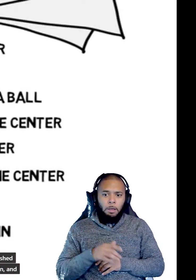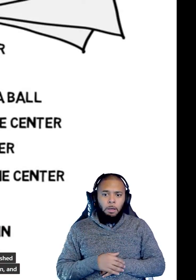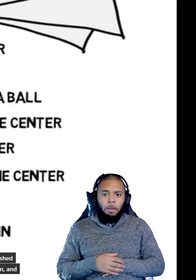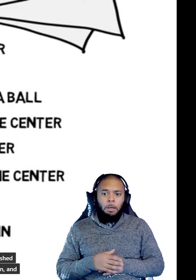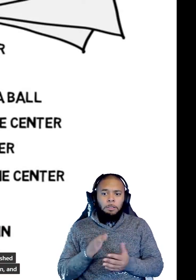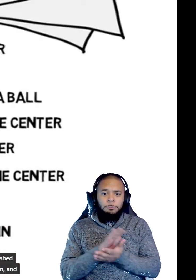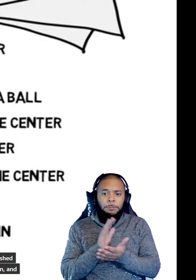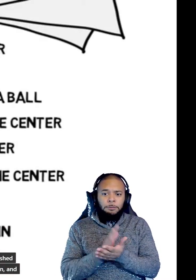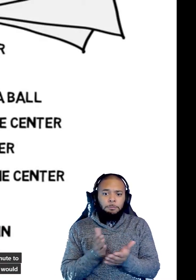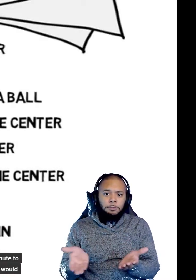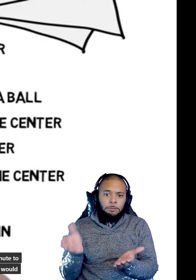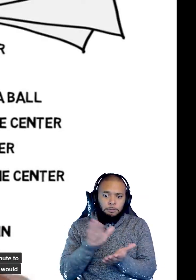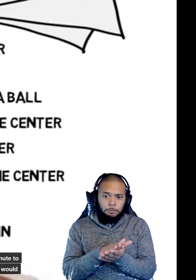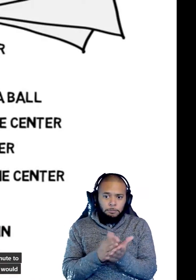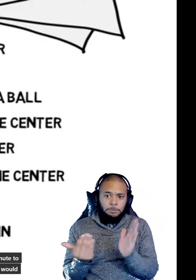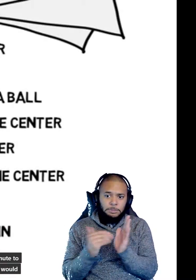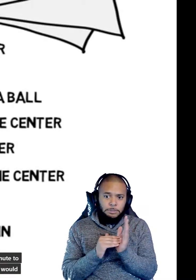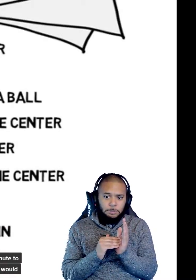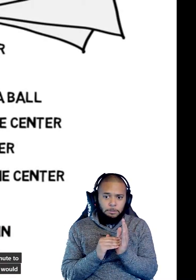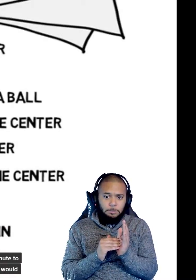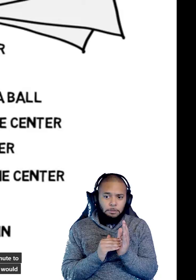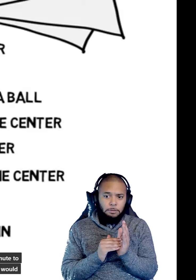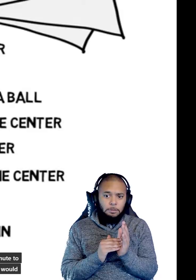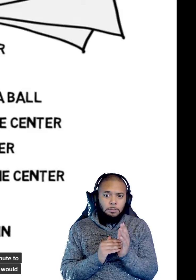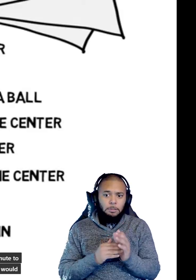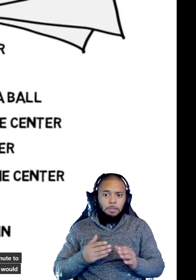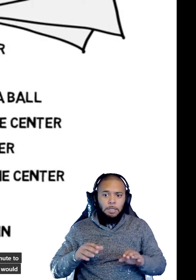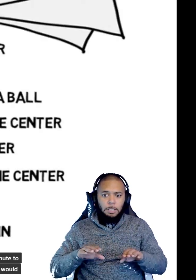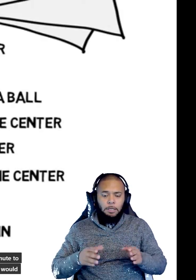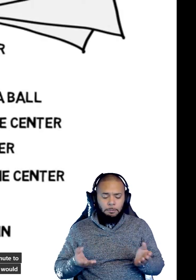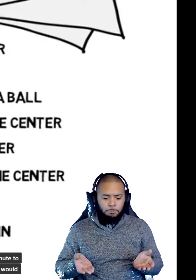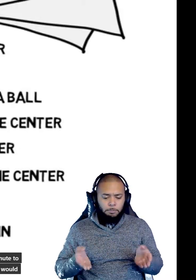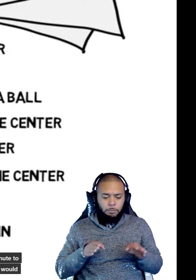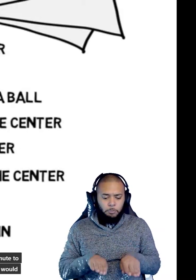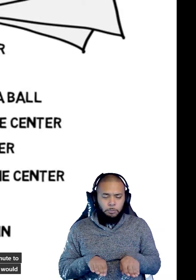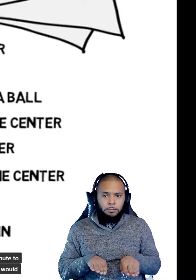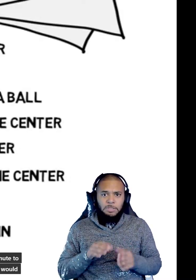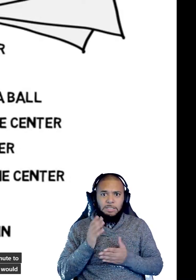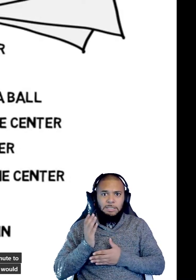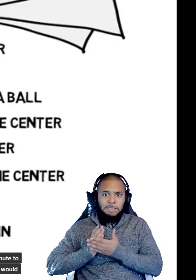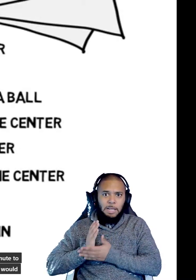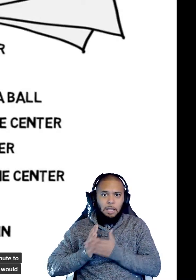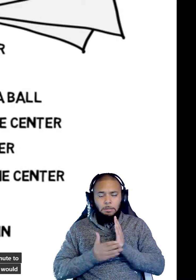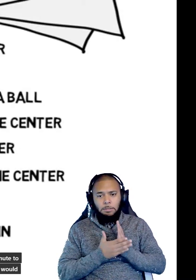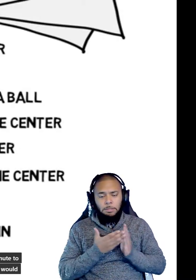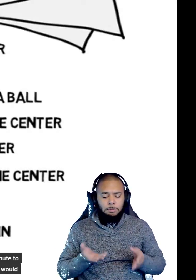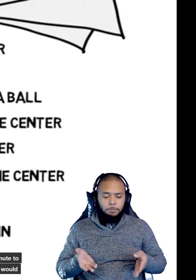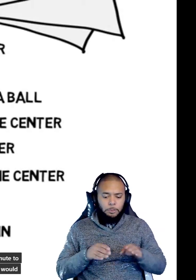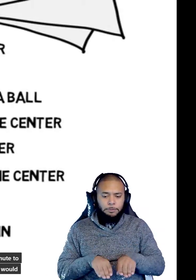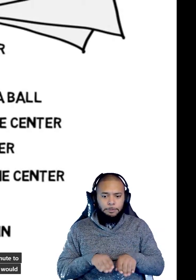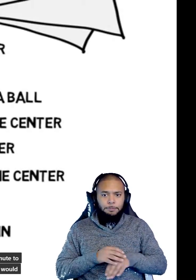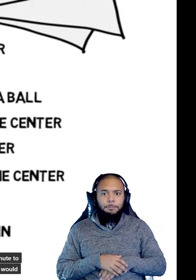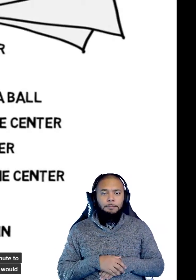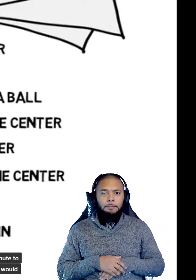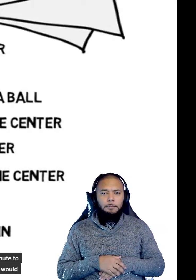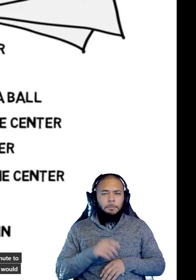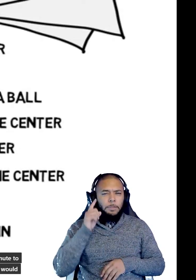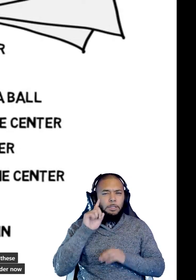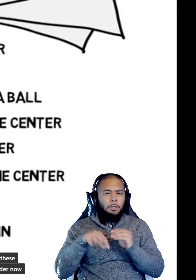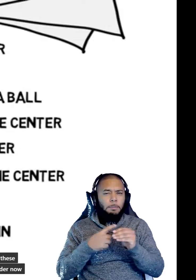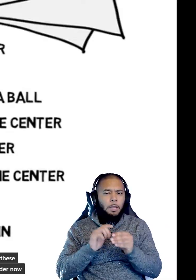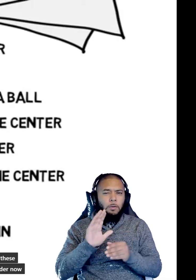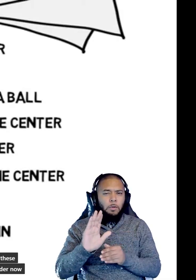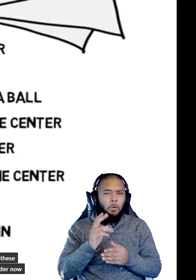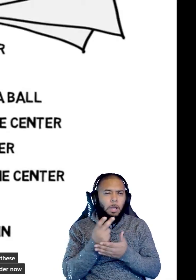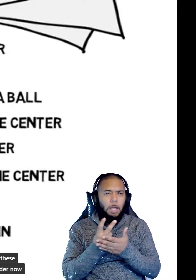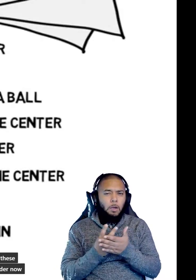half, again, and pull the sides down. So take a minute to think about what your algorithm